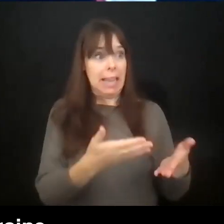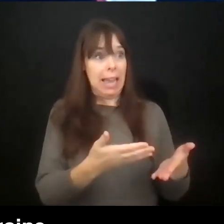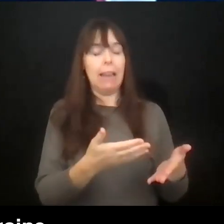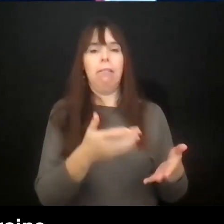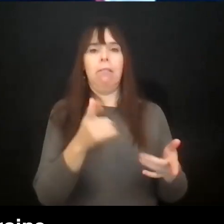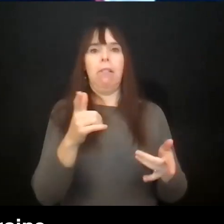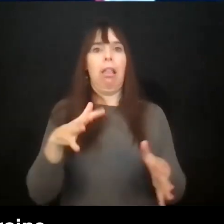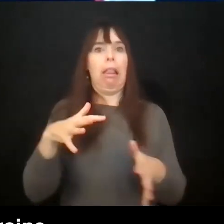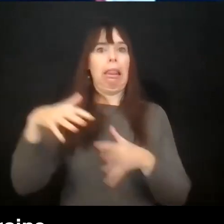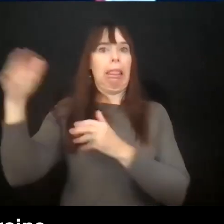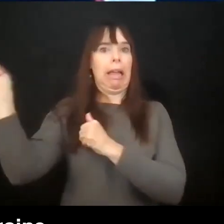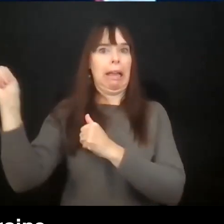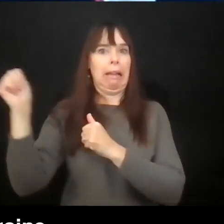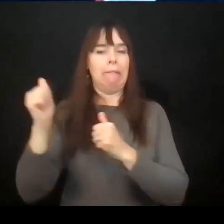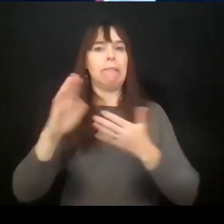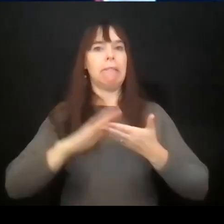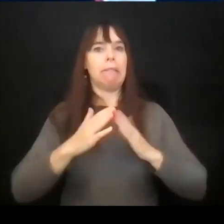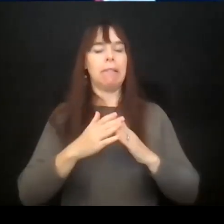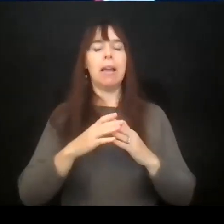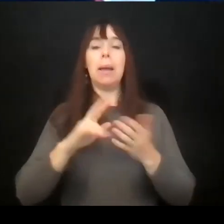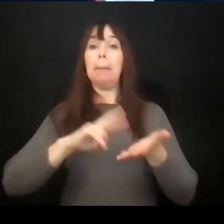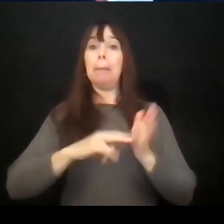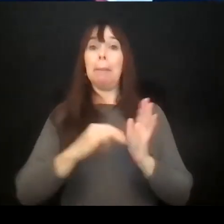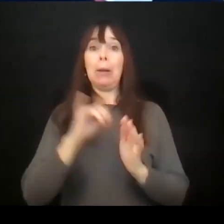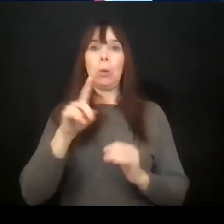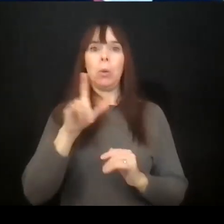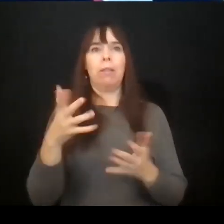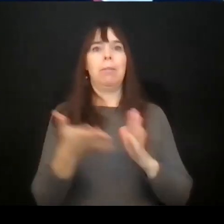Judith becomes the heroine.